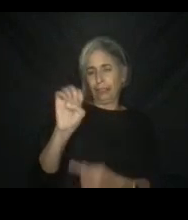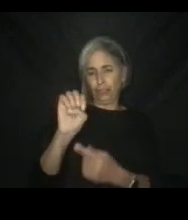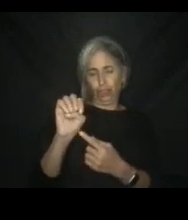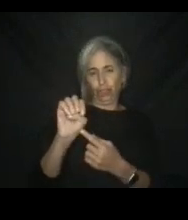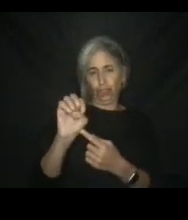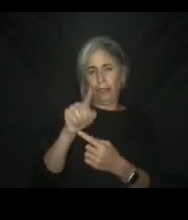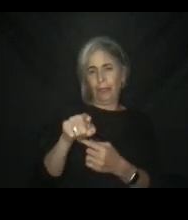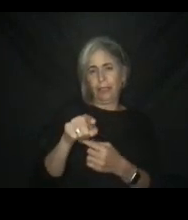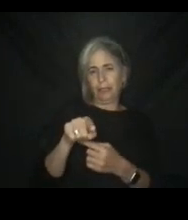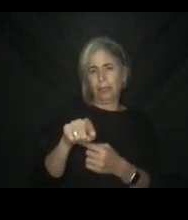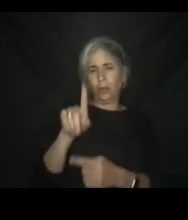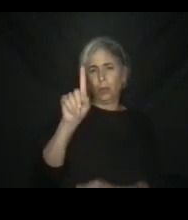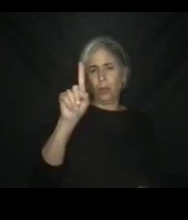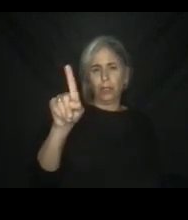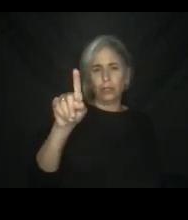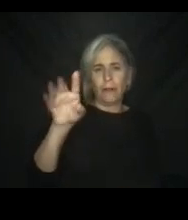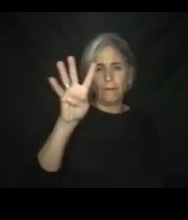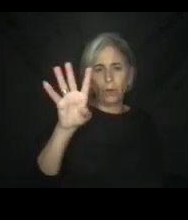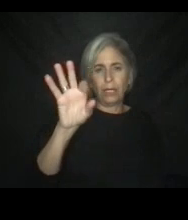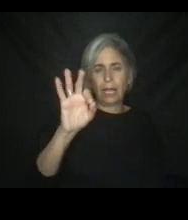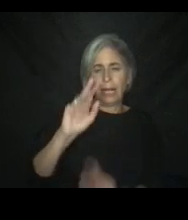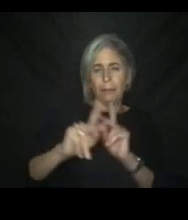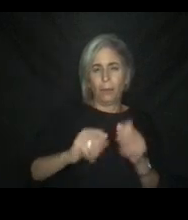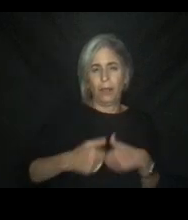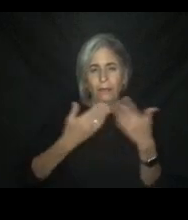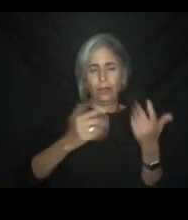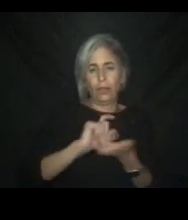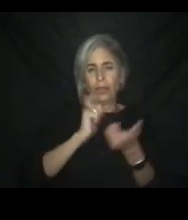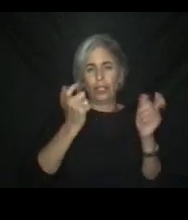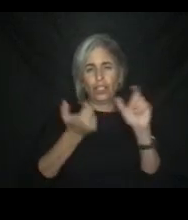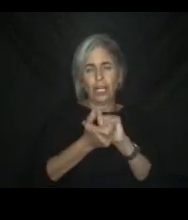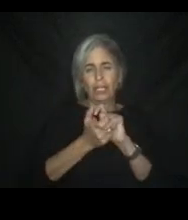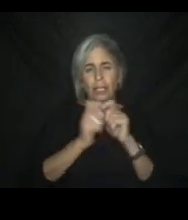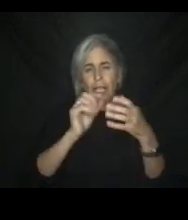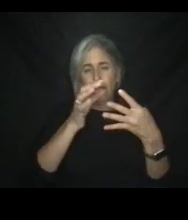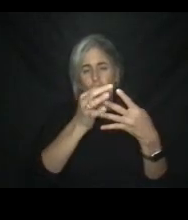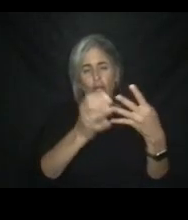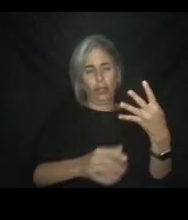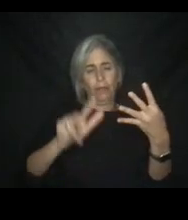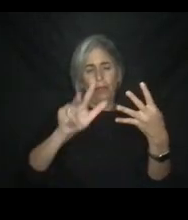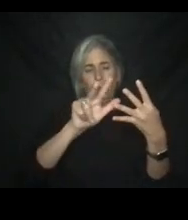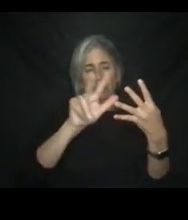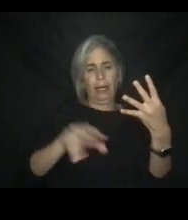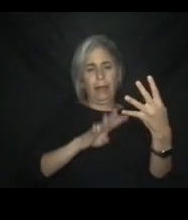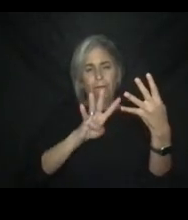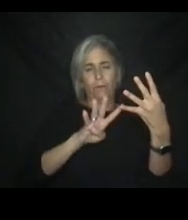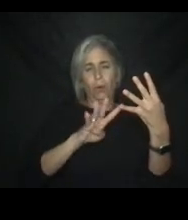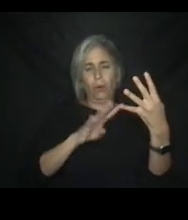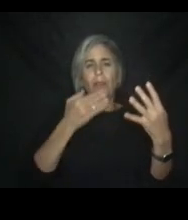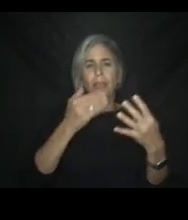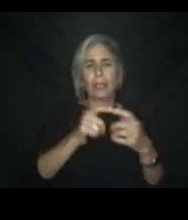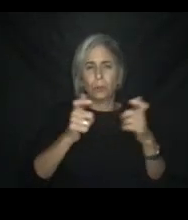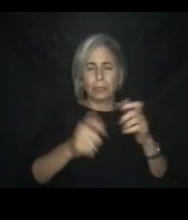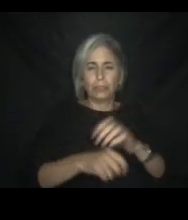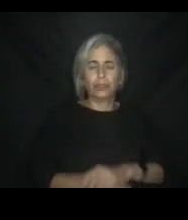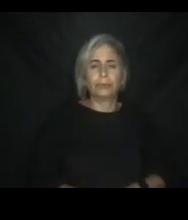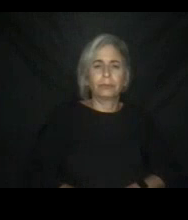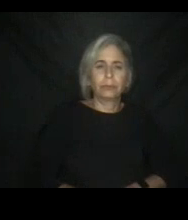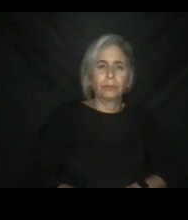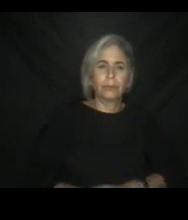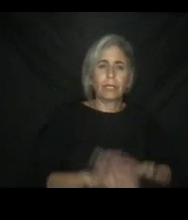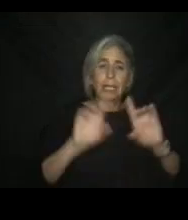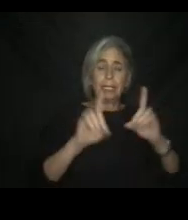home to 1,149 residents, and this change is also included in Alternatives 3 and 4. Thank you very much.